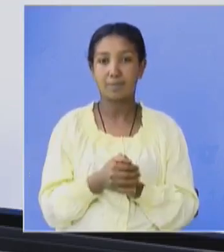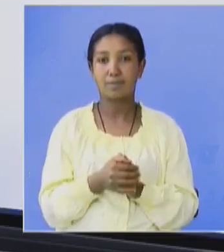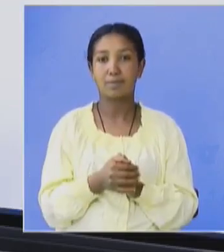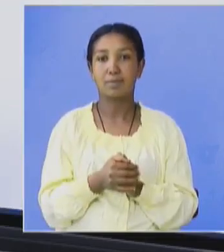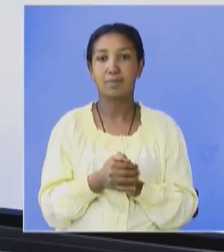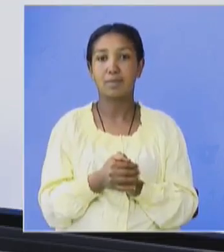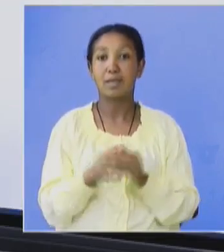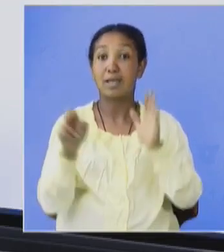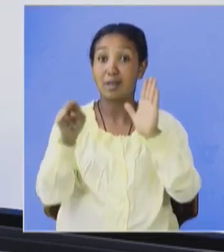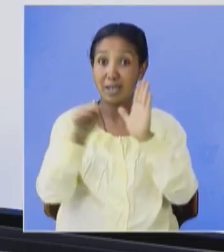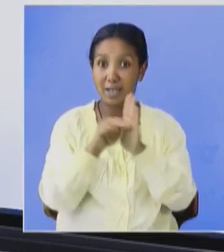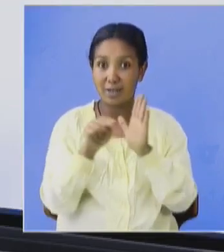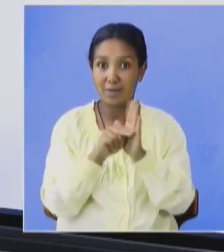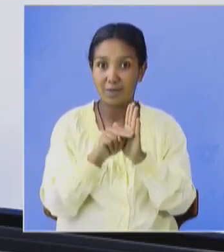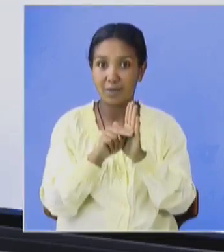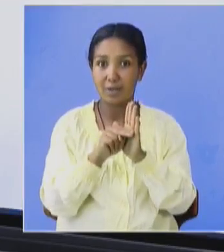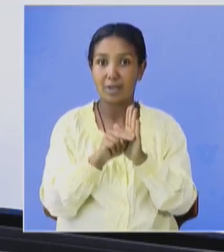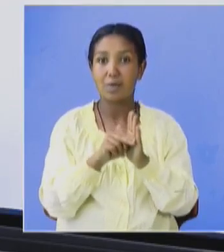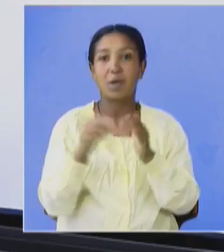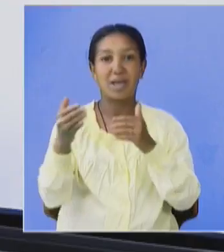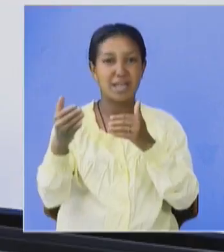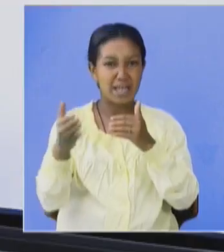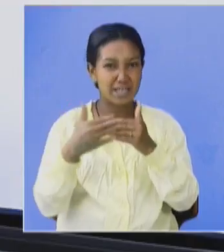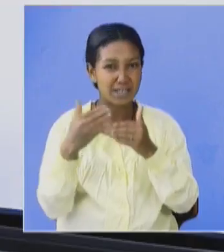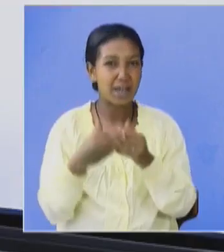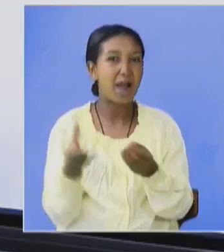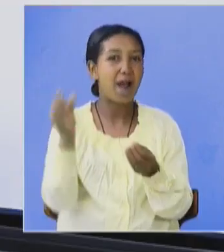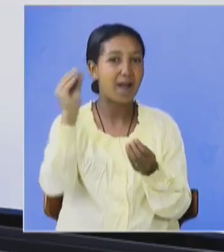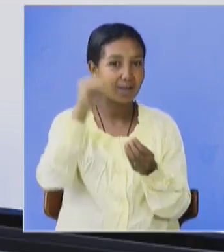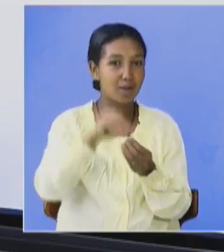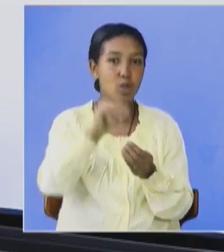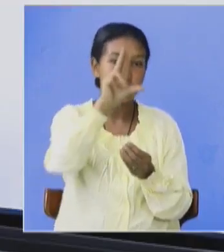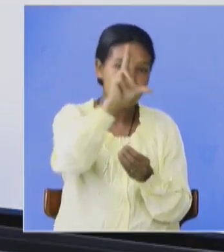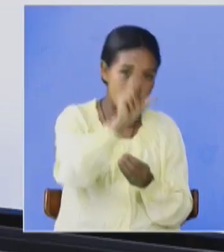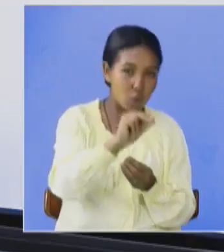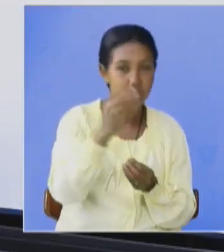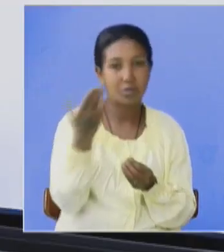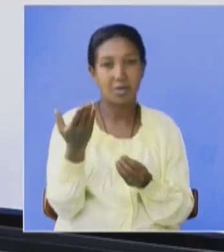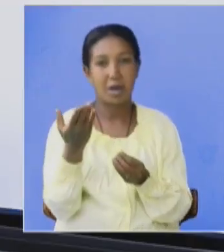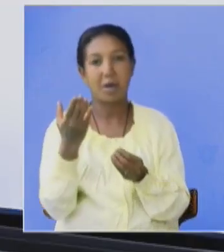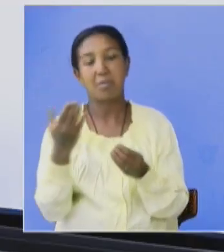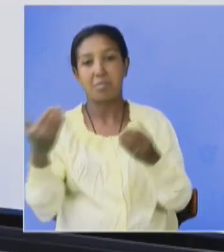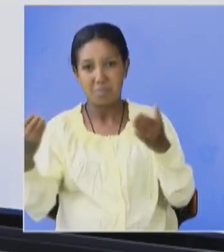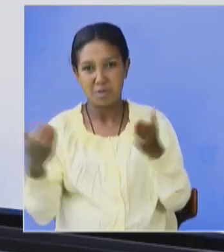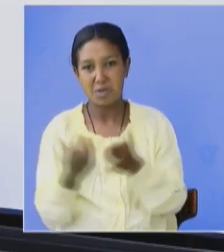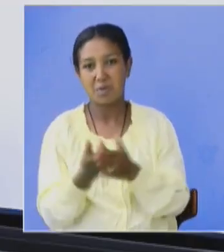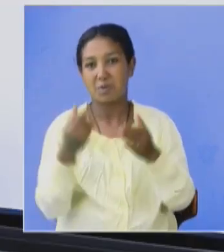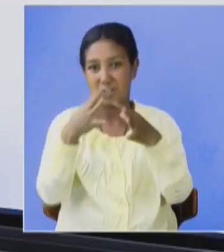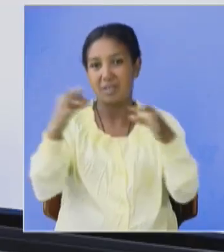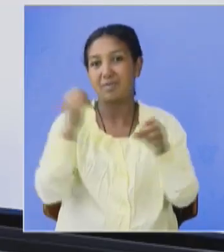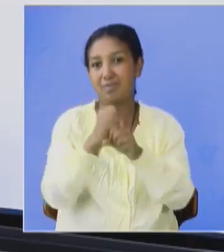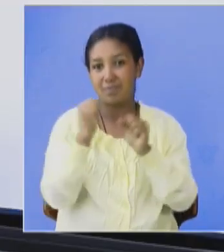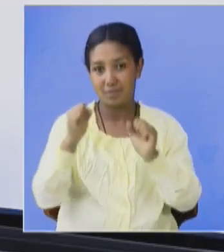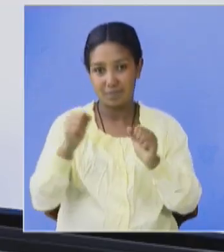we come to negative, we can easily add note and we can make new sentences.